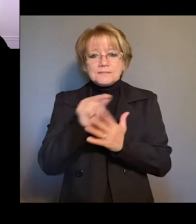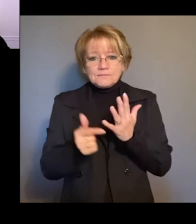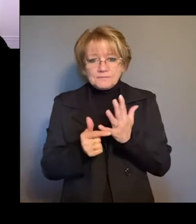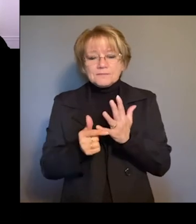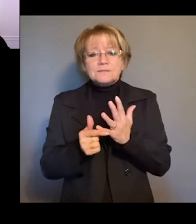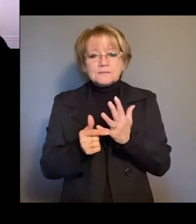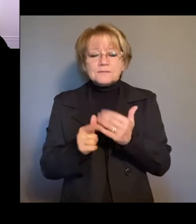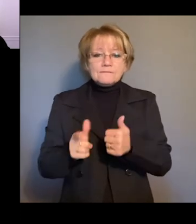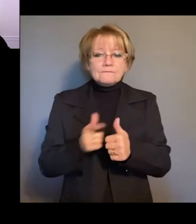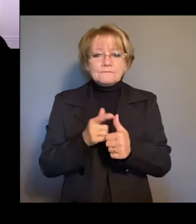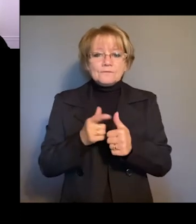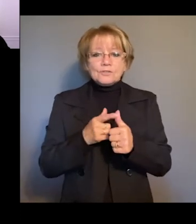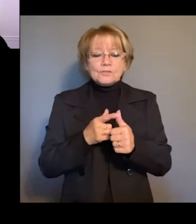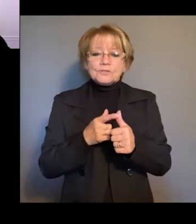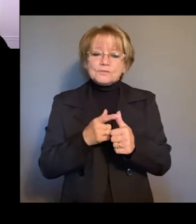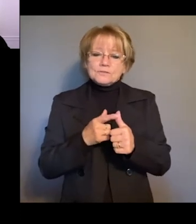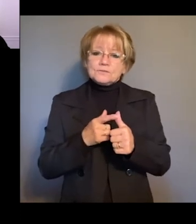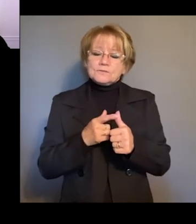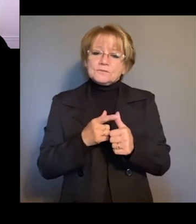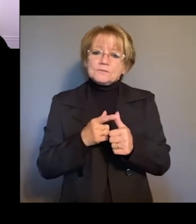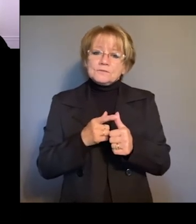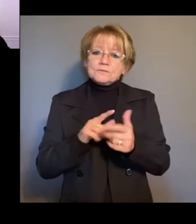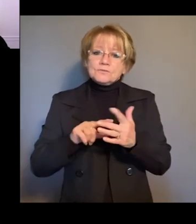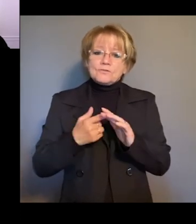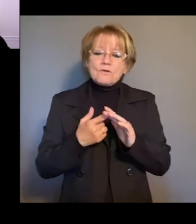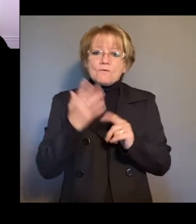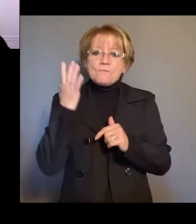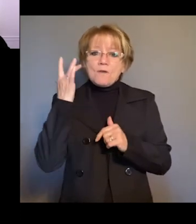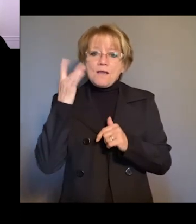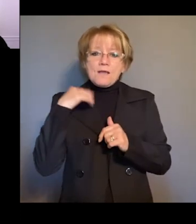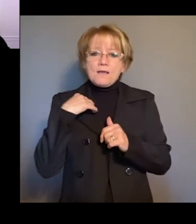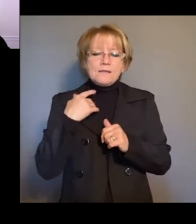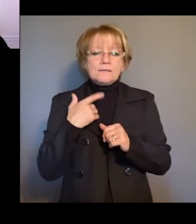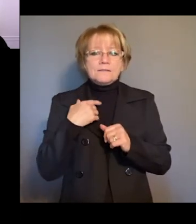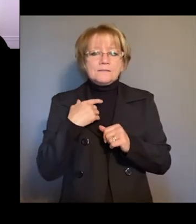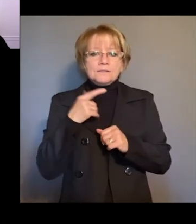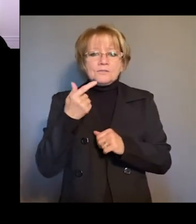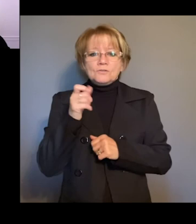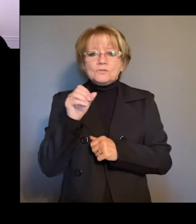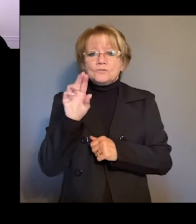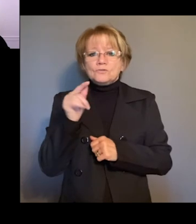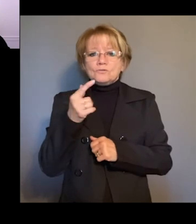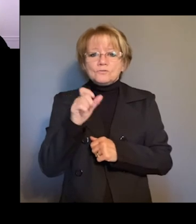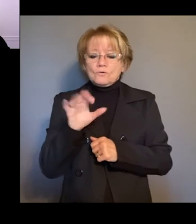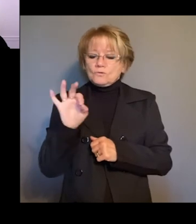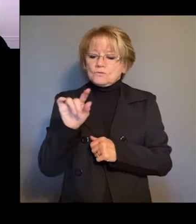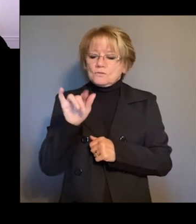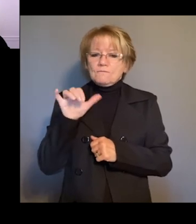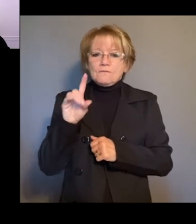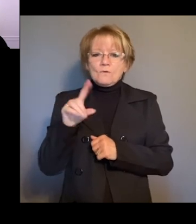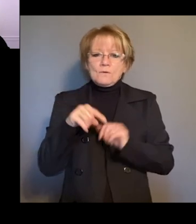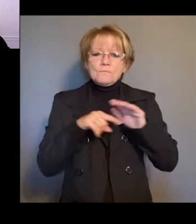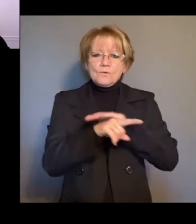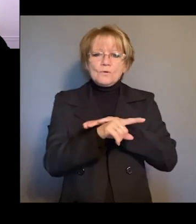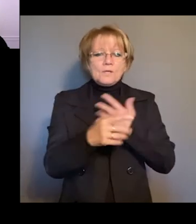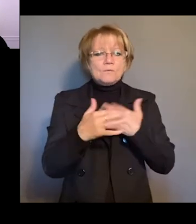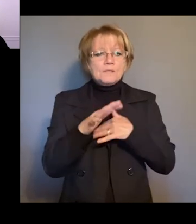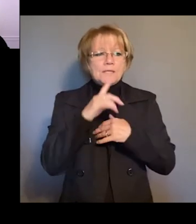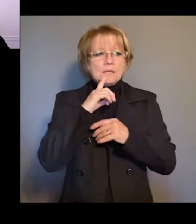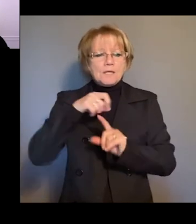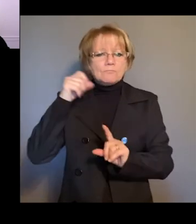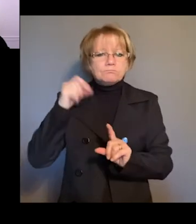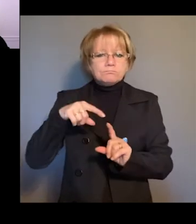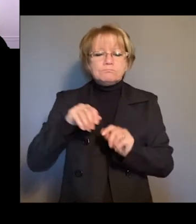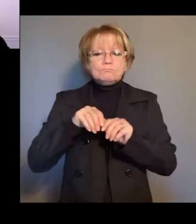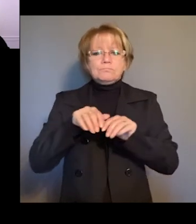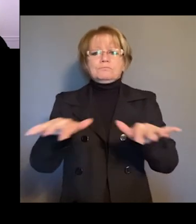it started with the murder of George Floyd, which really sparked our campus, myself, President Douglas,